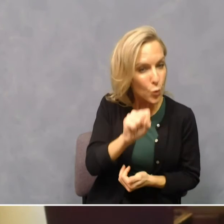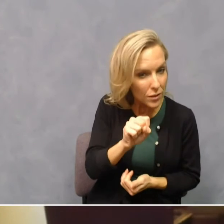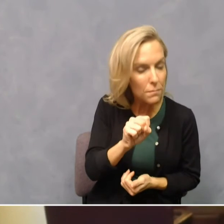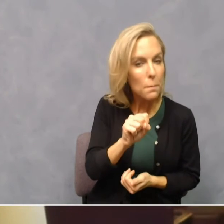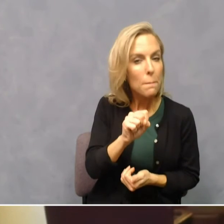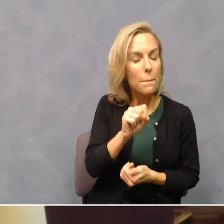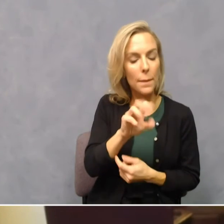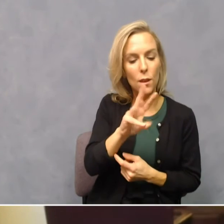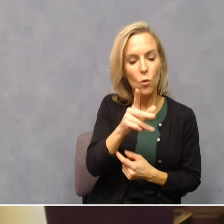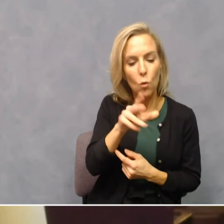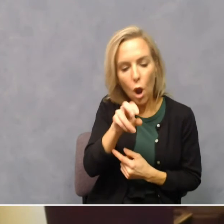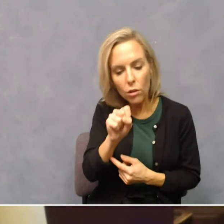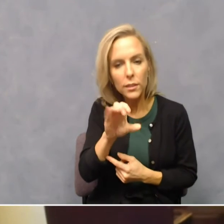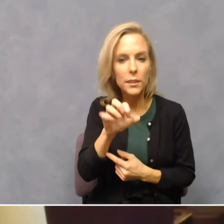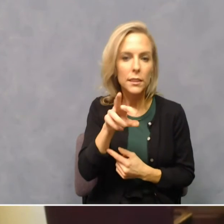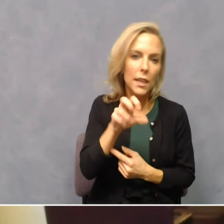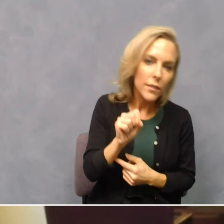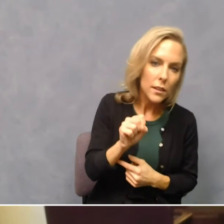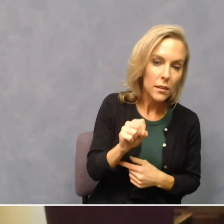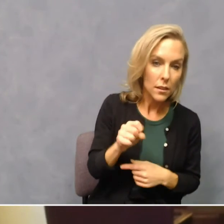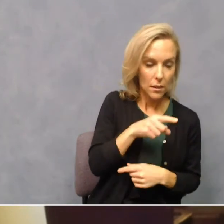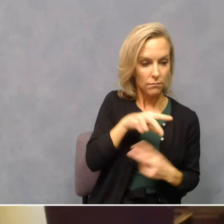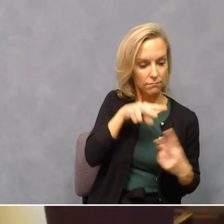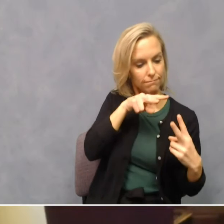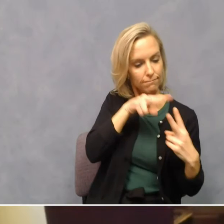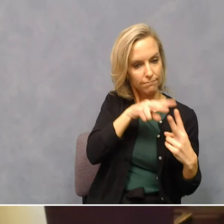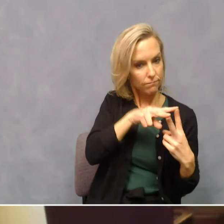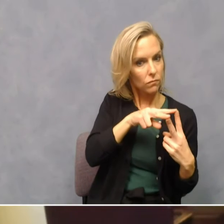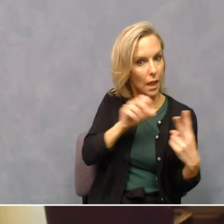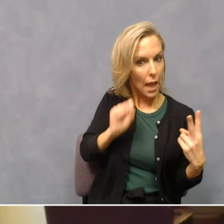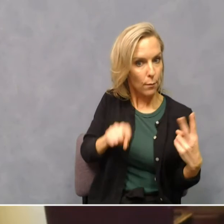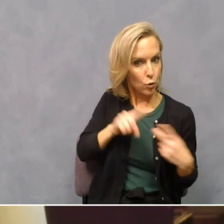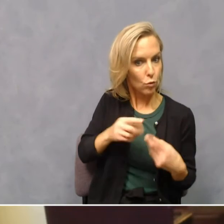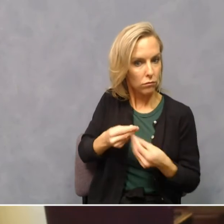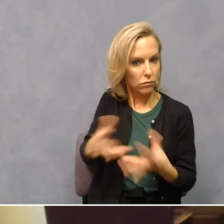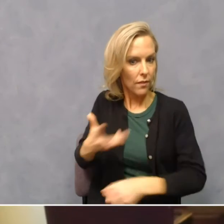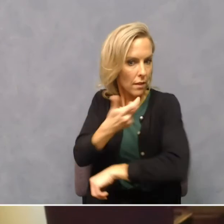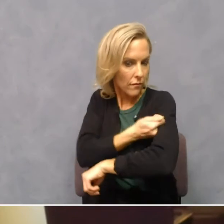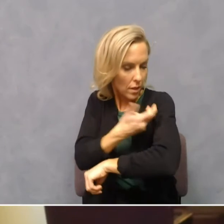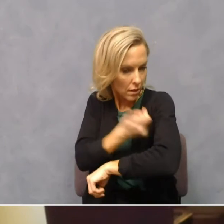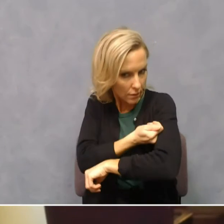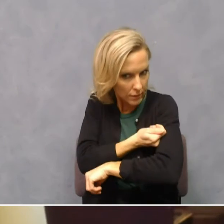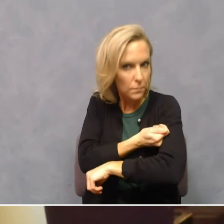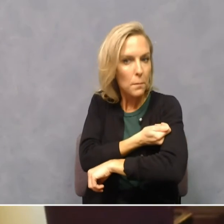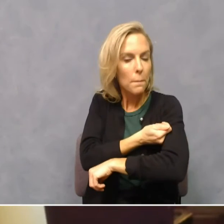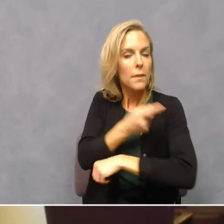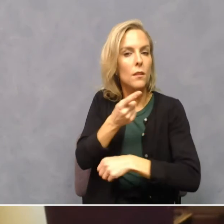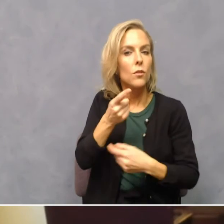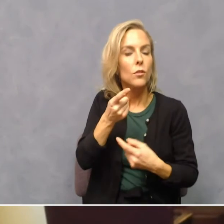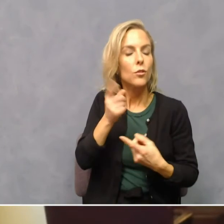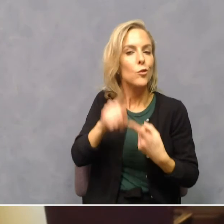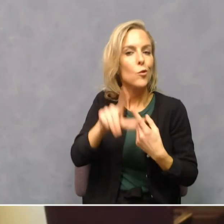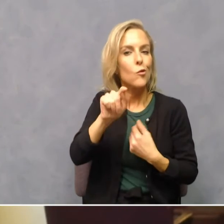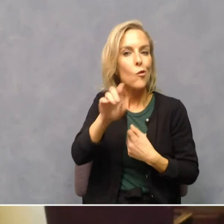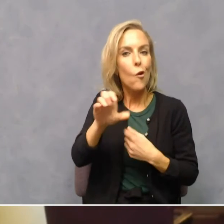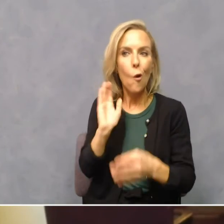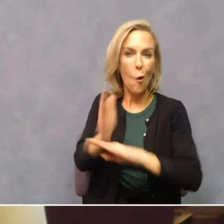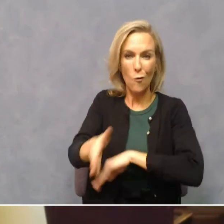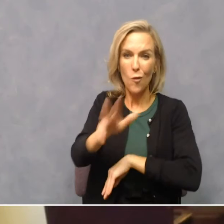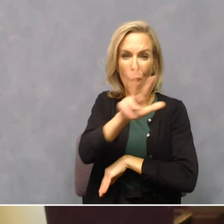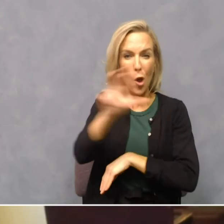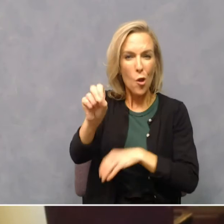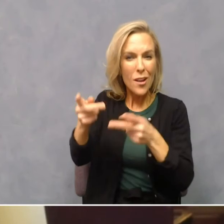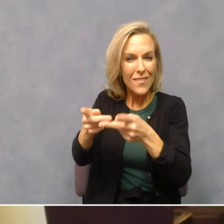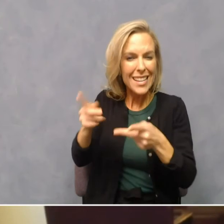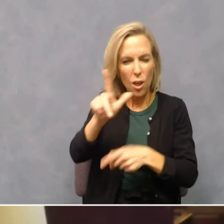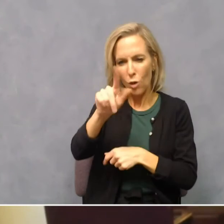Walgreens and CVS have been able to vaccinate and been able to provide over 30 facilities, we believe,